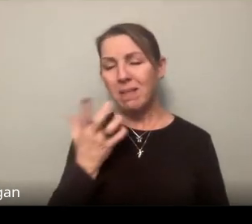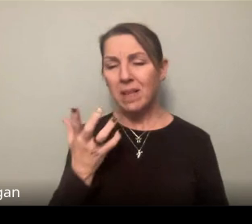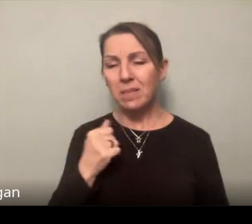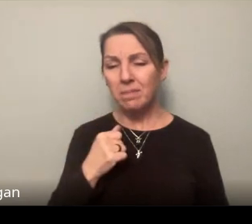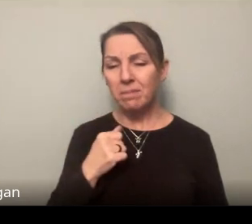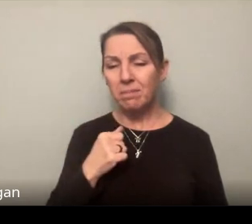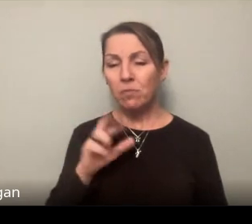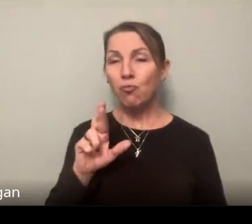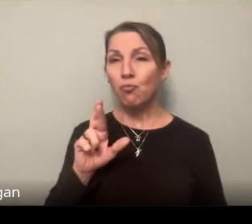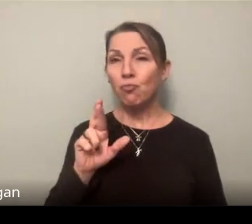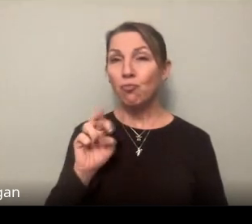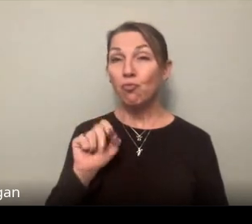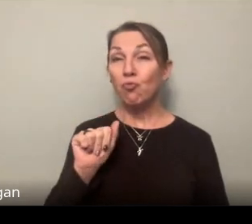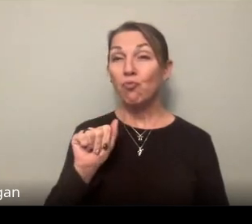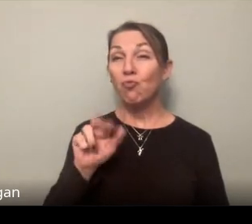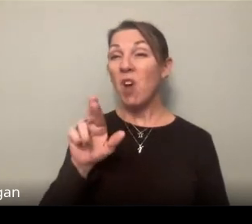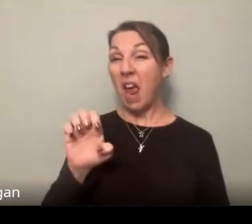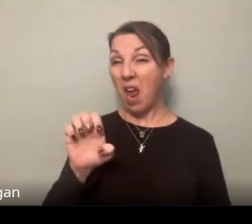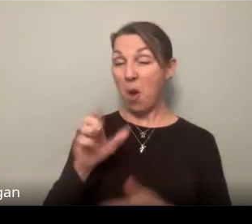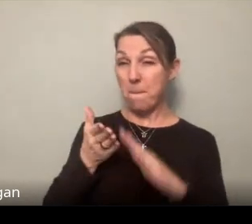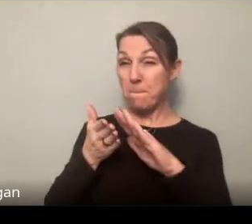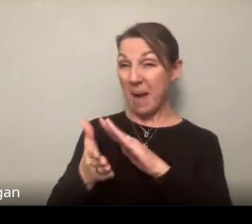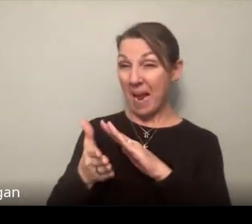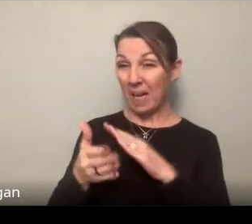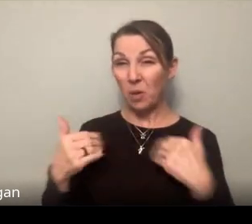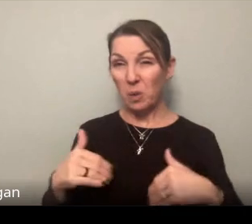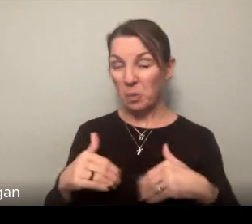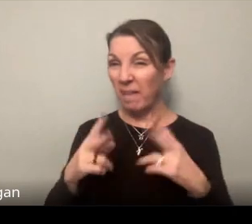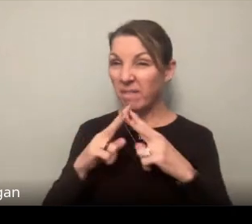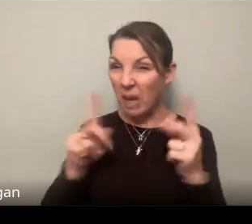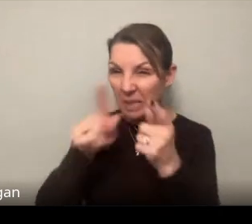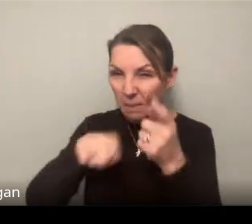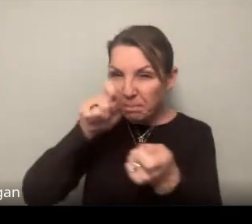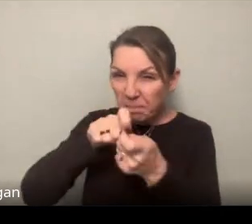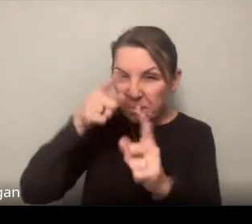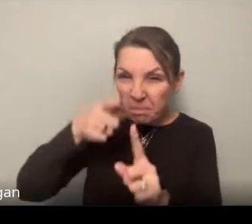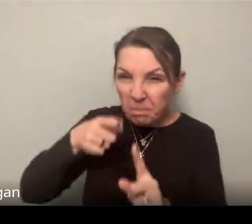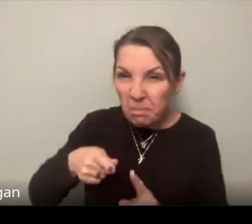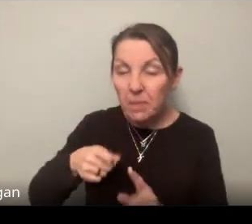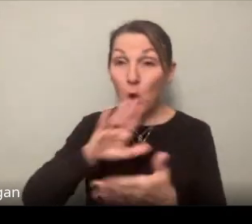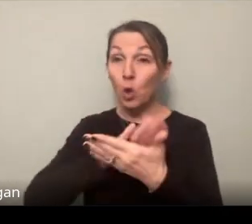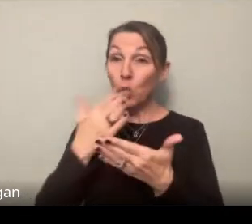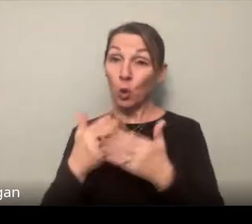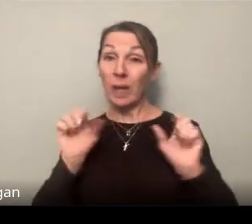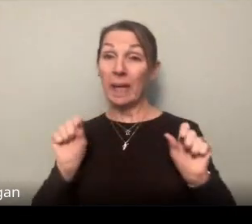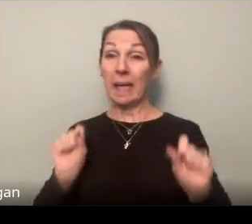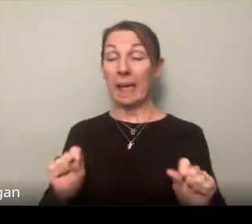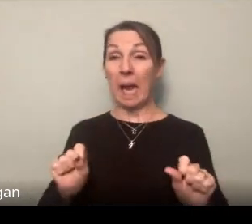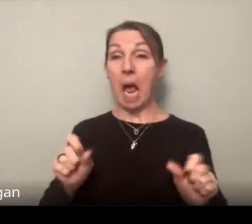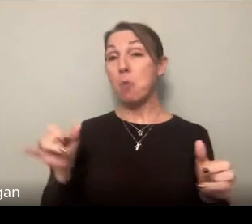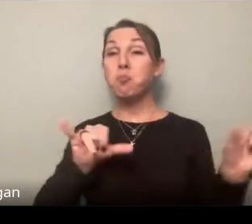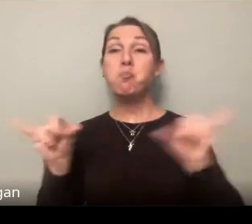I rarely bake because I feel like baking is very intricate, and you know how like with cooking we can kind of like Cooking,